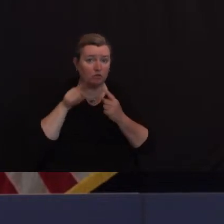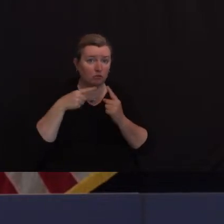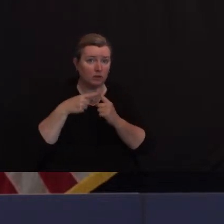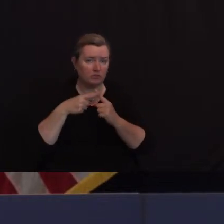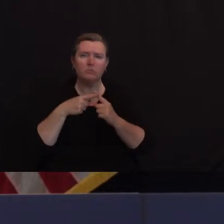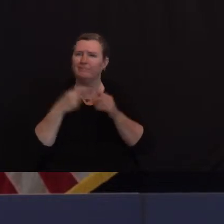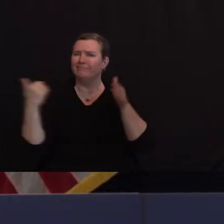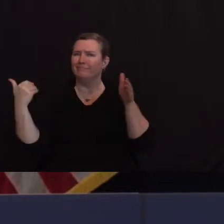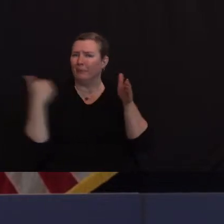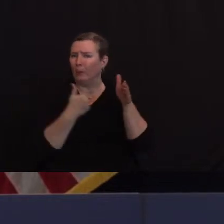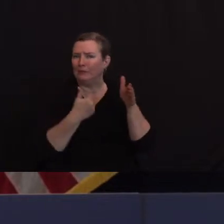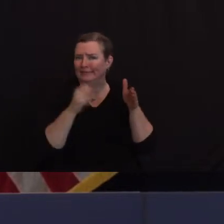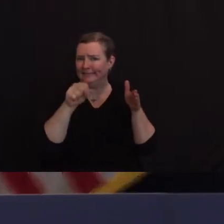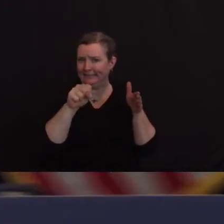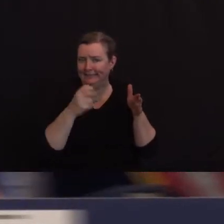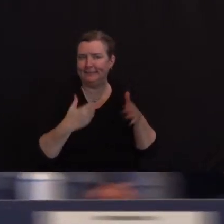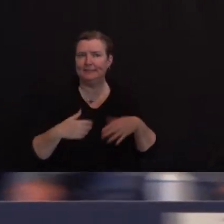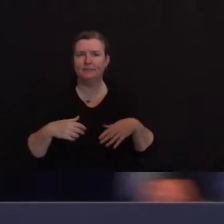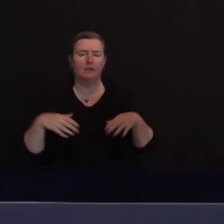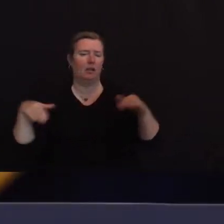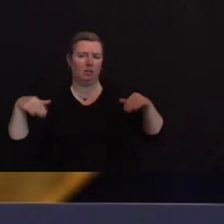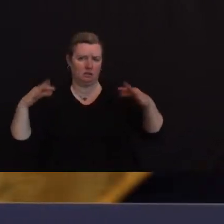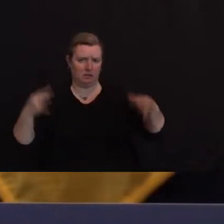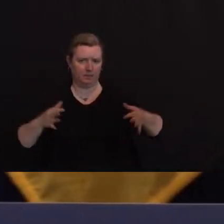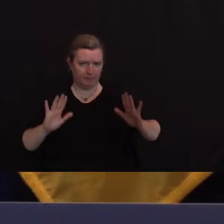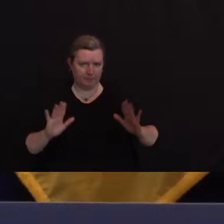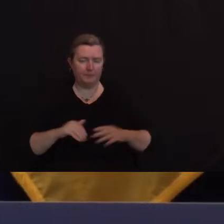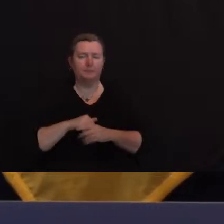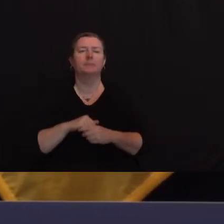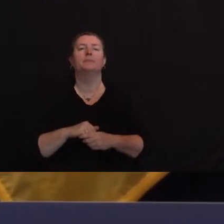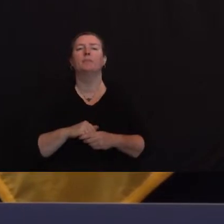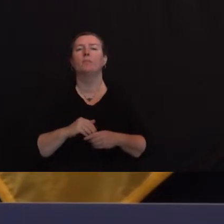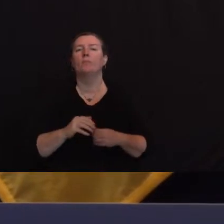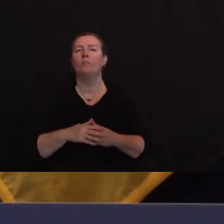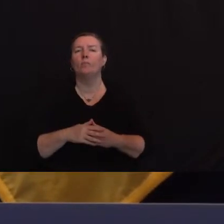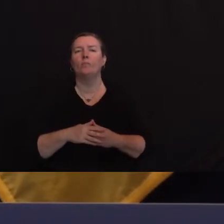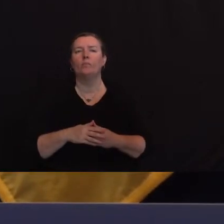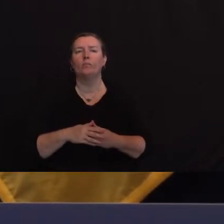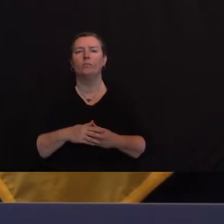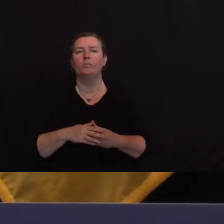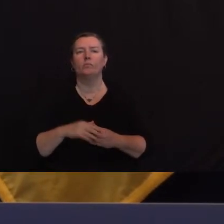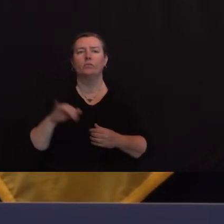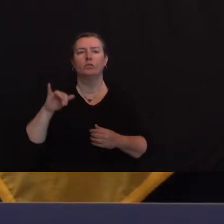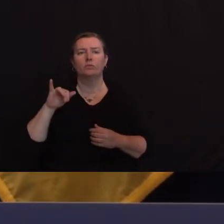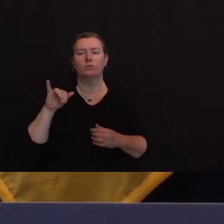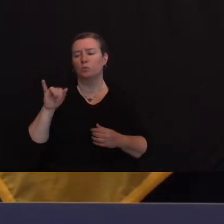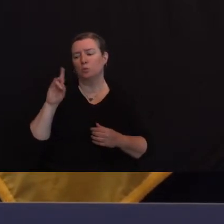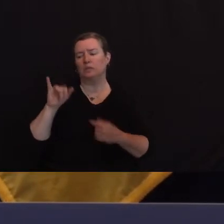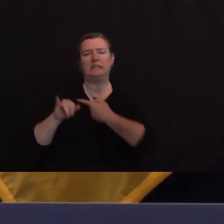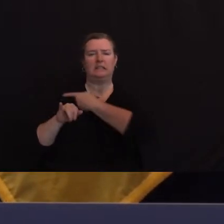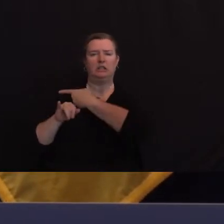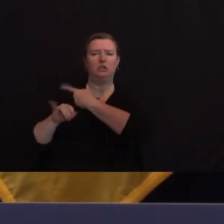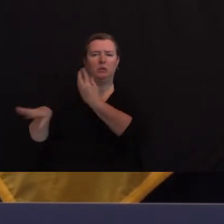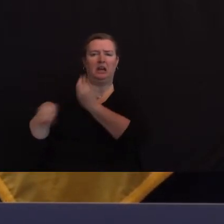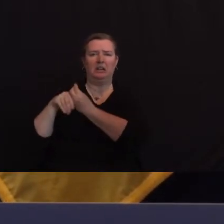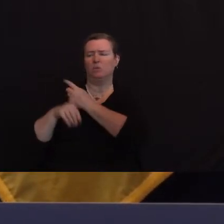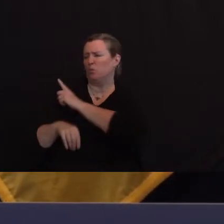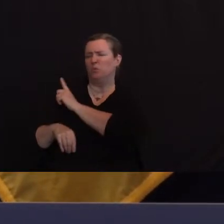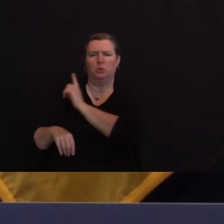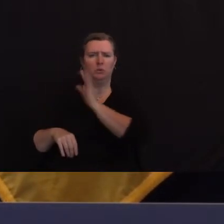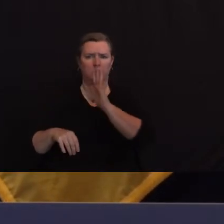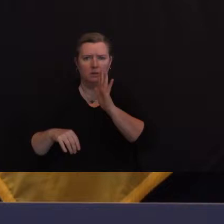plan mapped out. I think, Judy, before you jump in, would love to get your reaction on what I'm about to say in addition to Matt's question. I